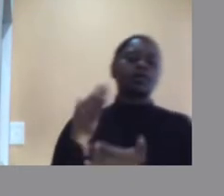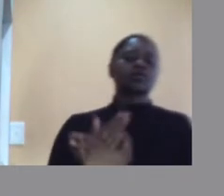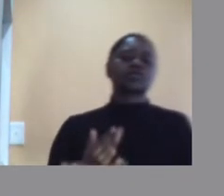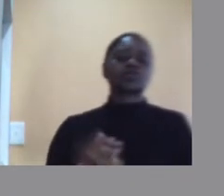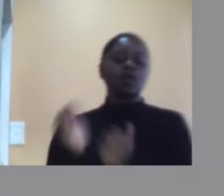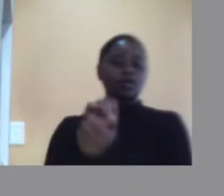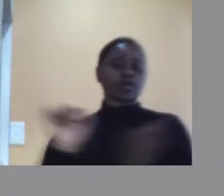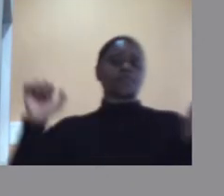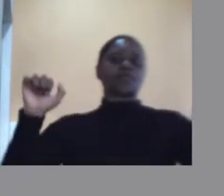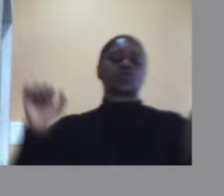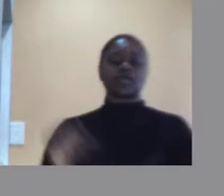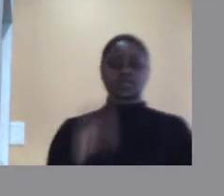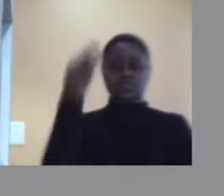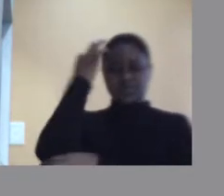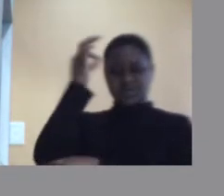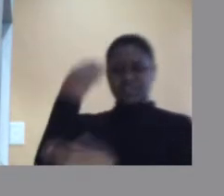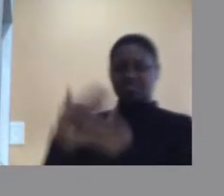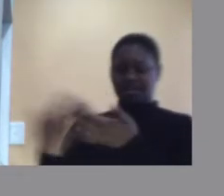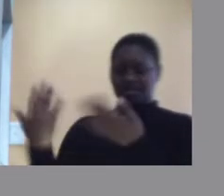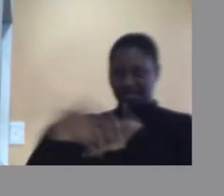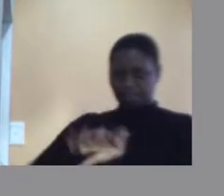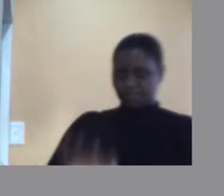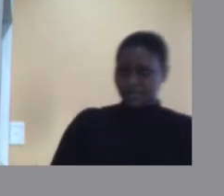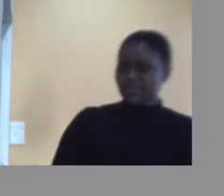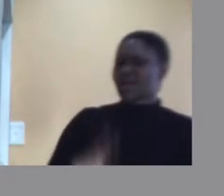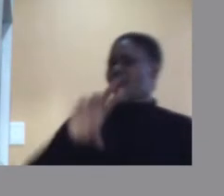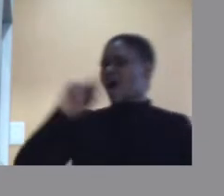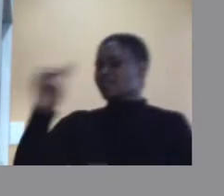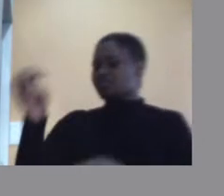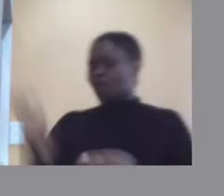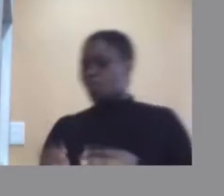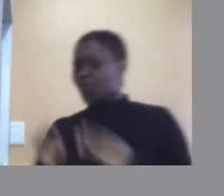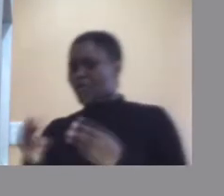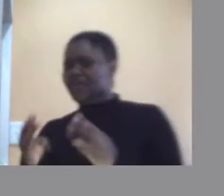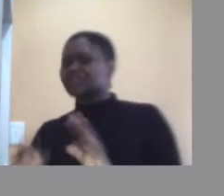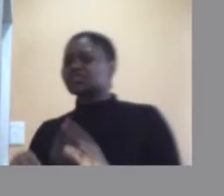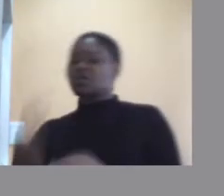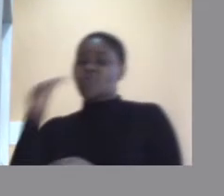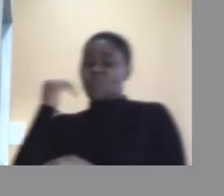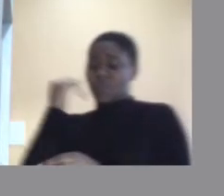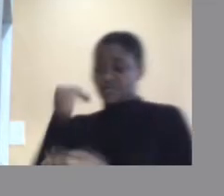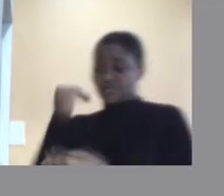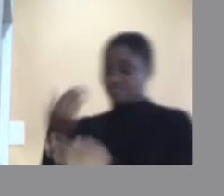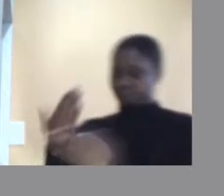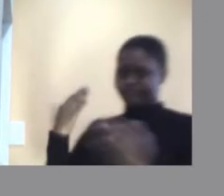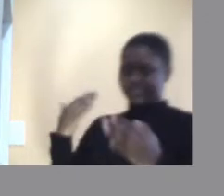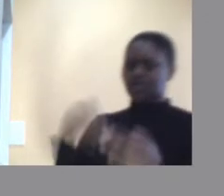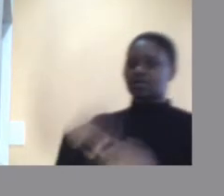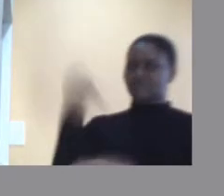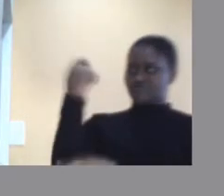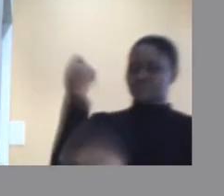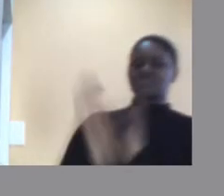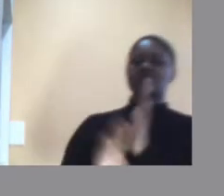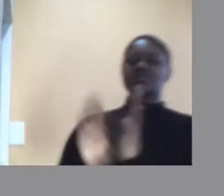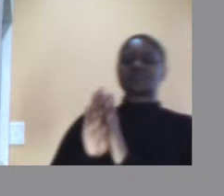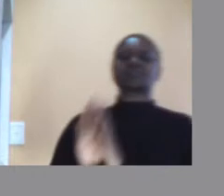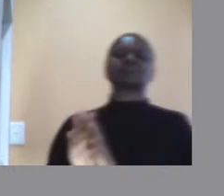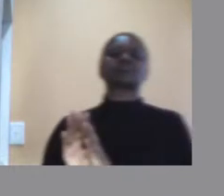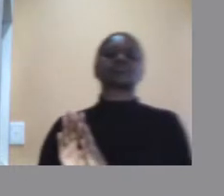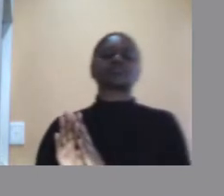democratic government can implement some method used by the white regime for rural development and